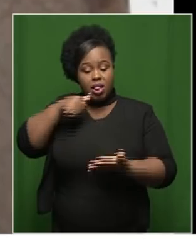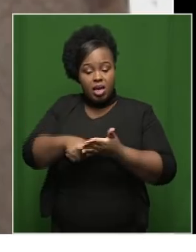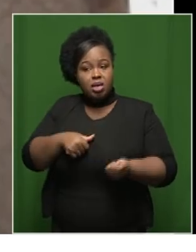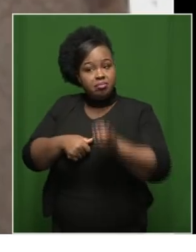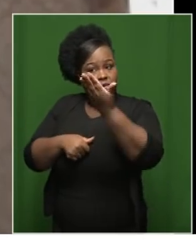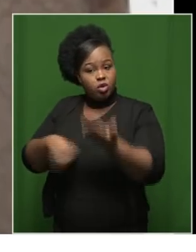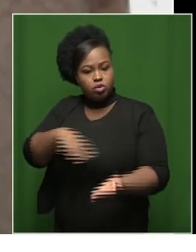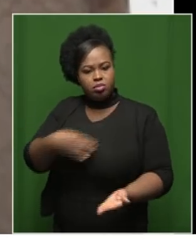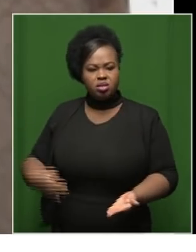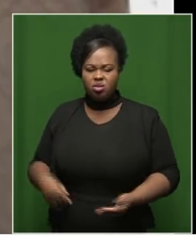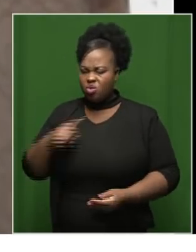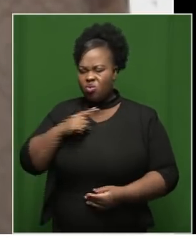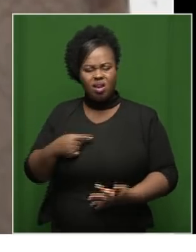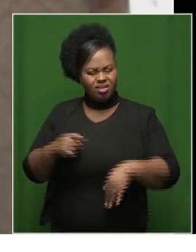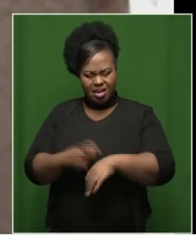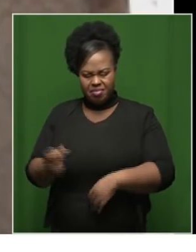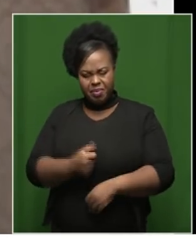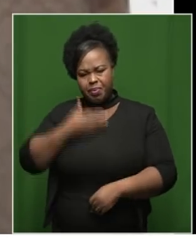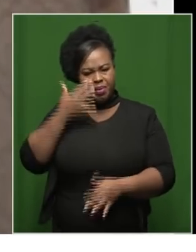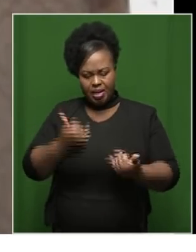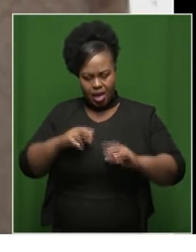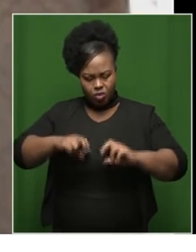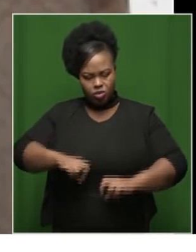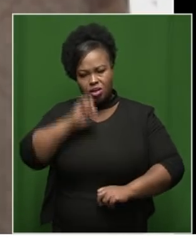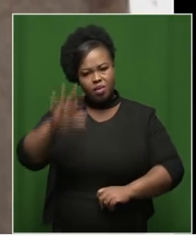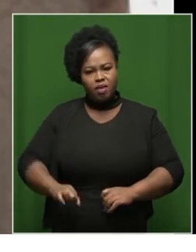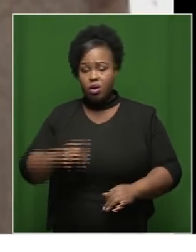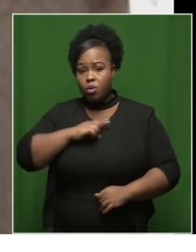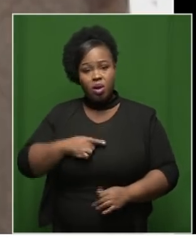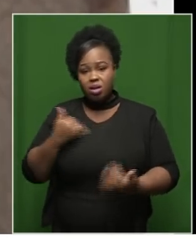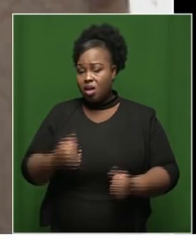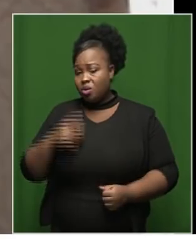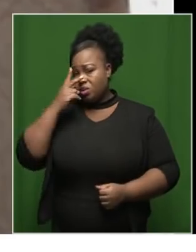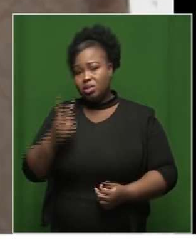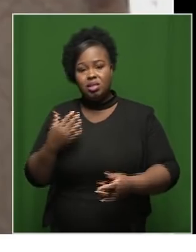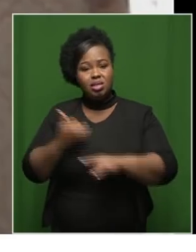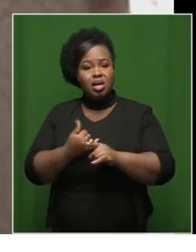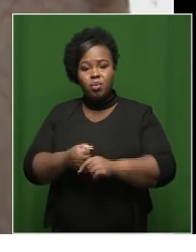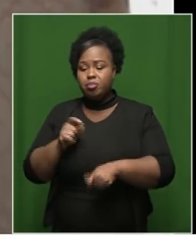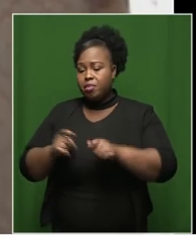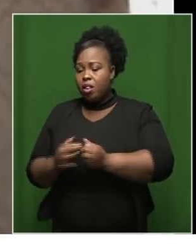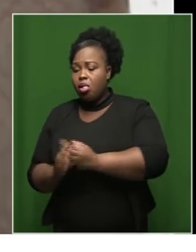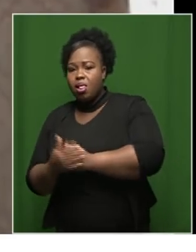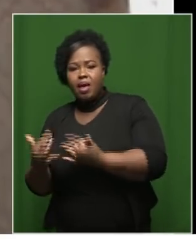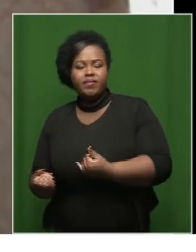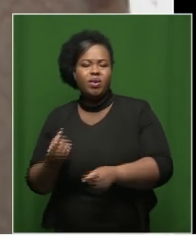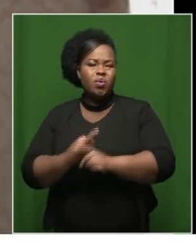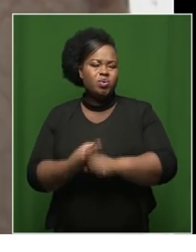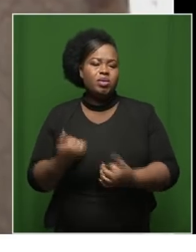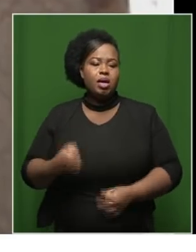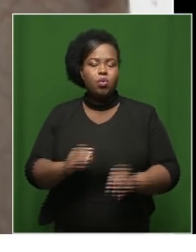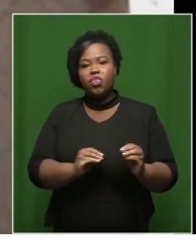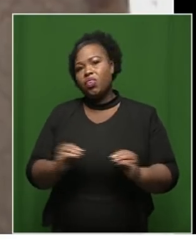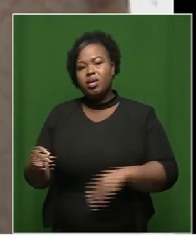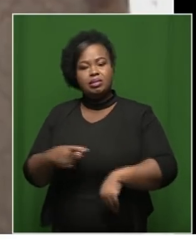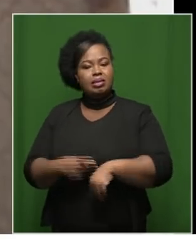president is we have no time to do research in South Africa with the black market being flooded firstly, and also the time-consuming. It's